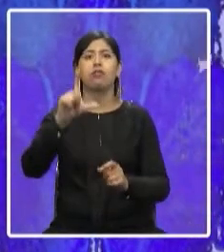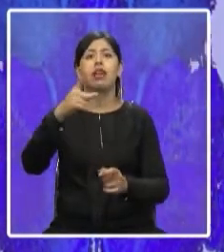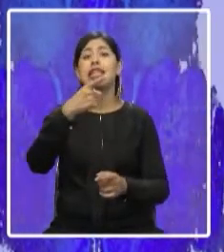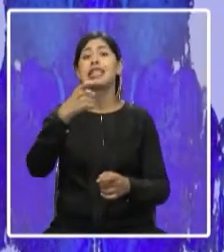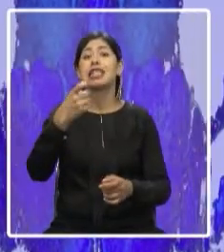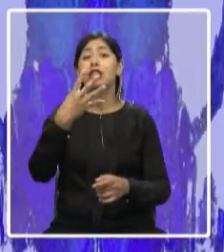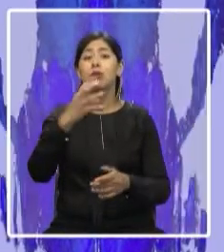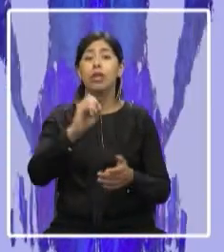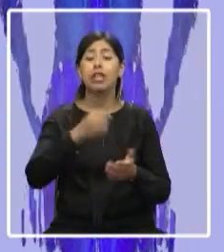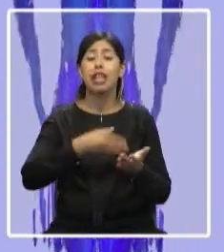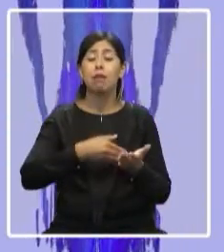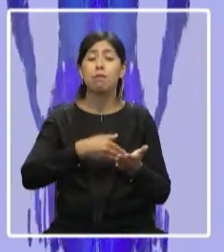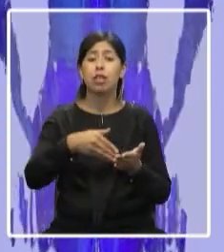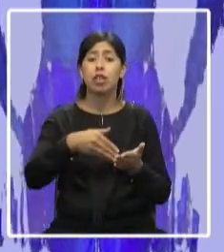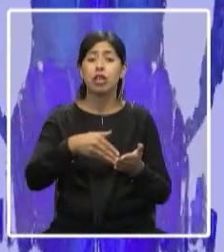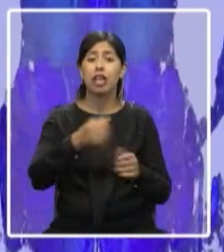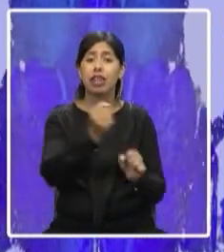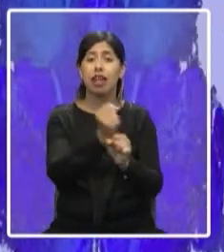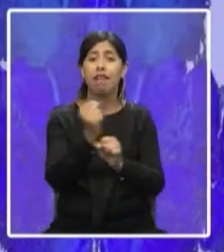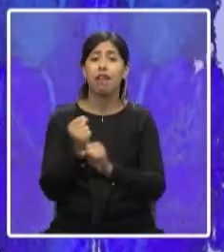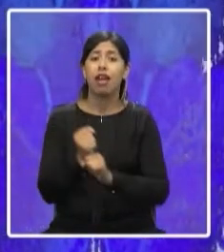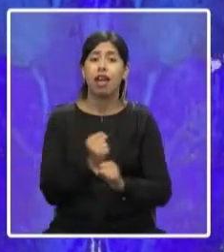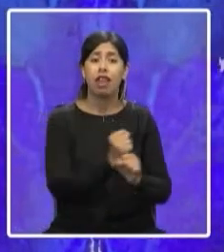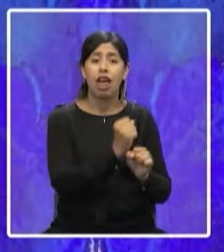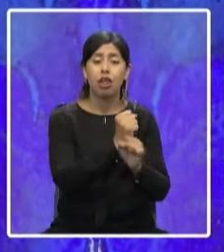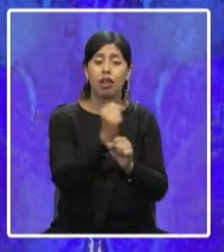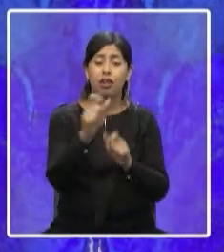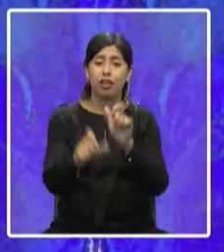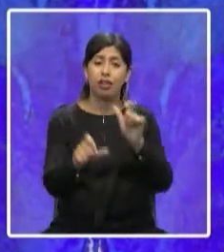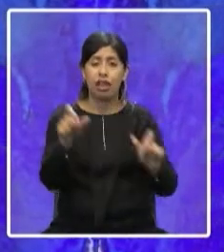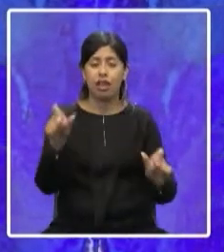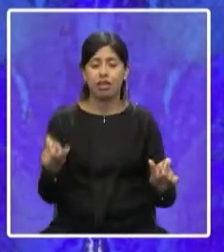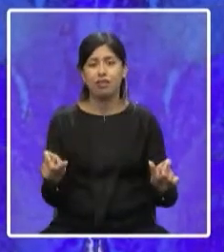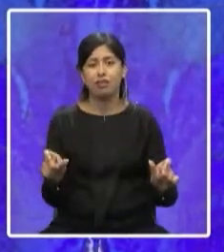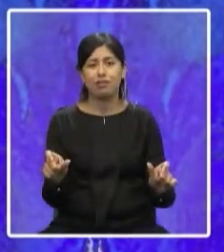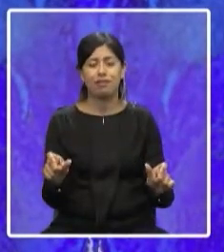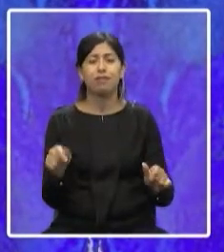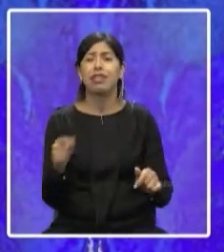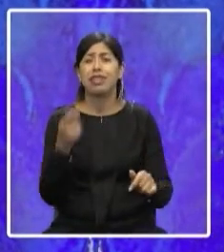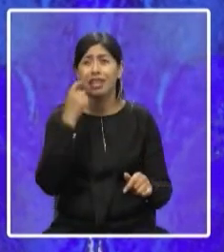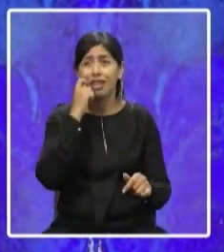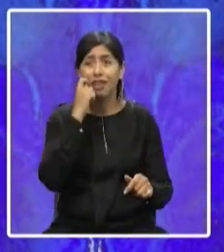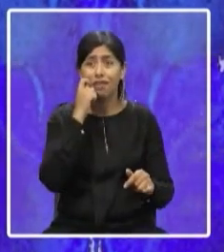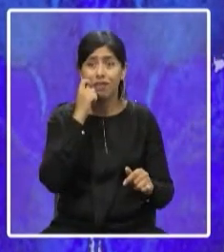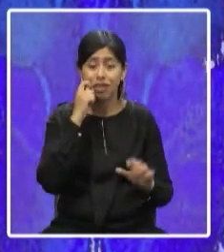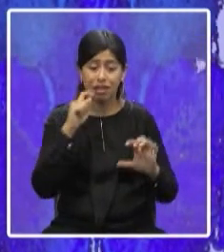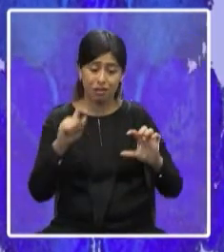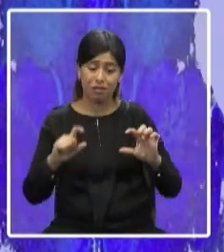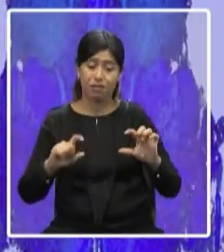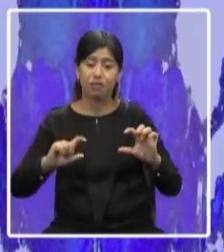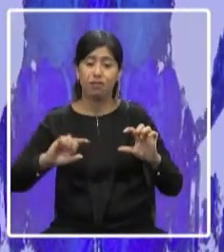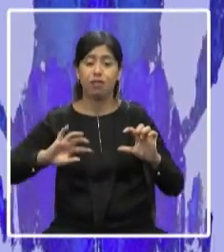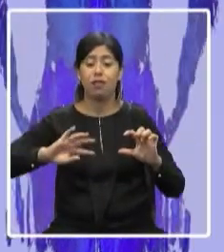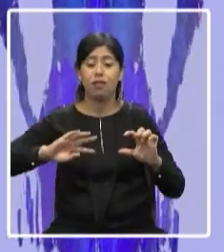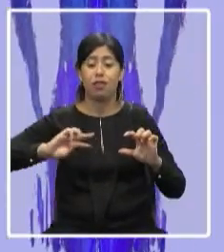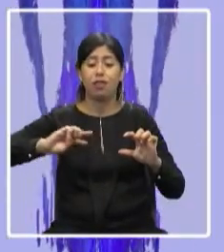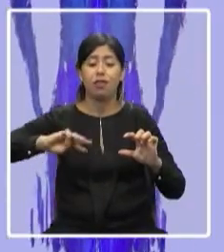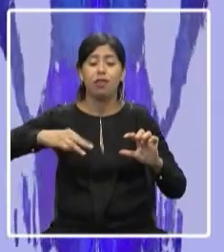words, about 2/3, a little more than 60% of all work that people are doing in 2018 is